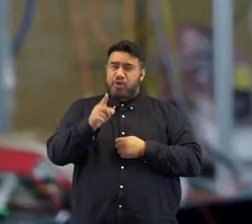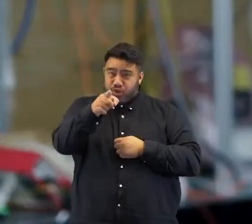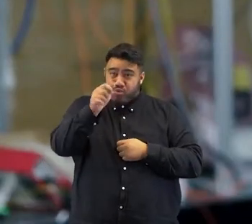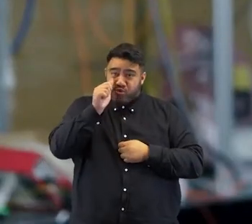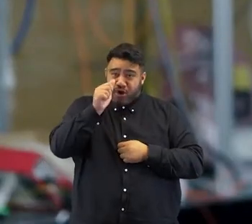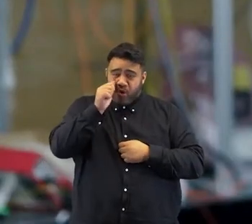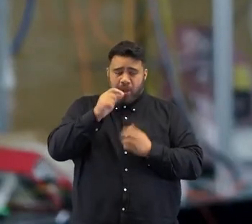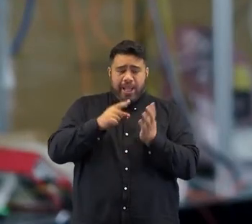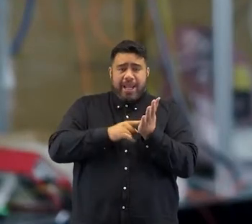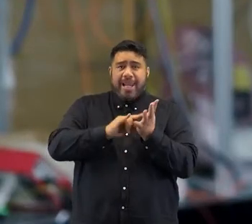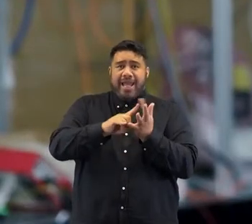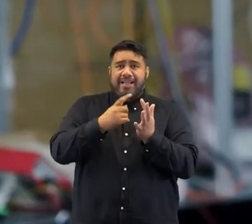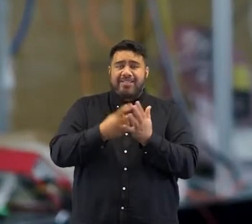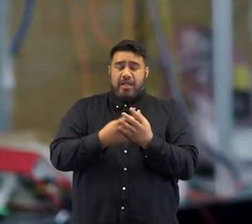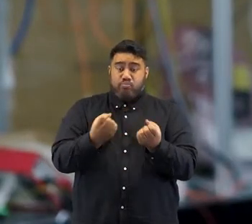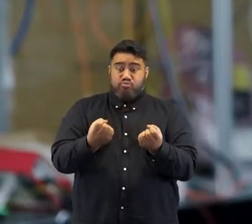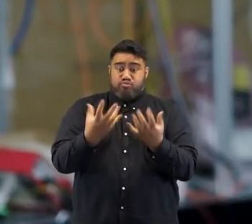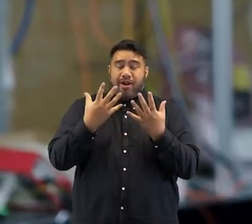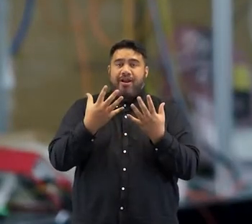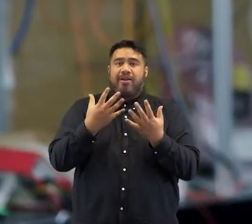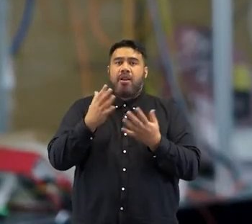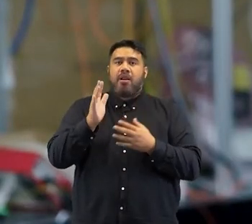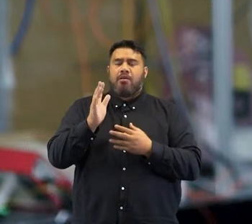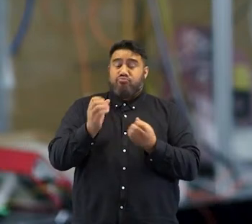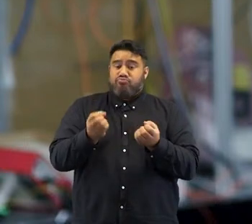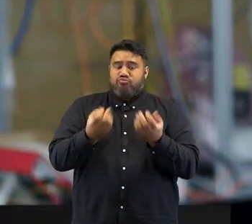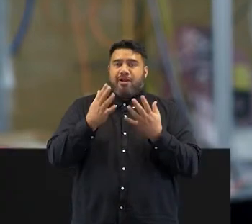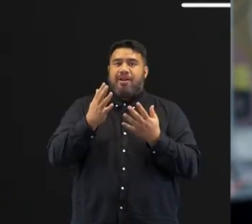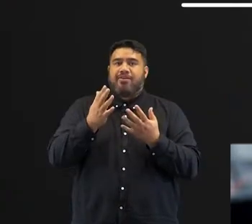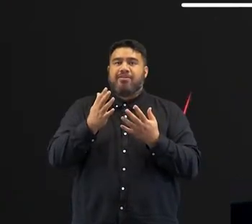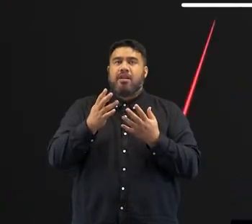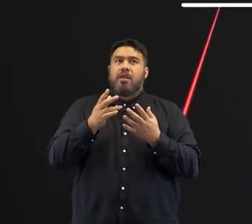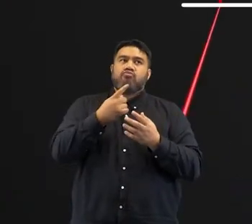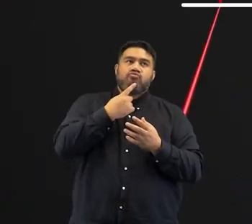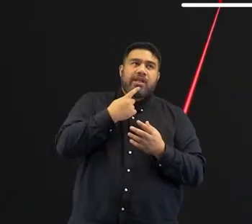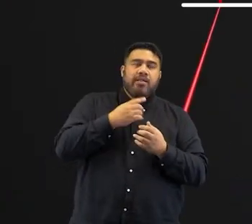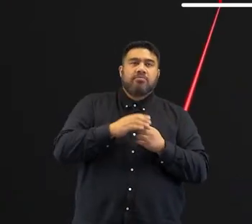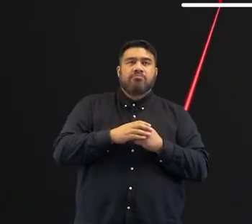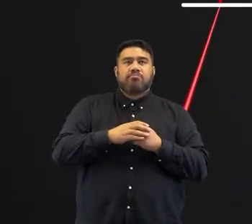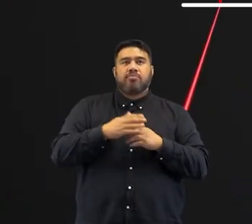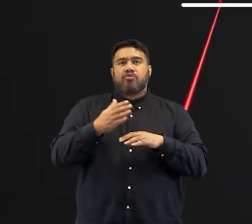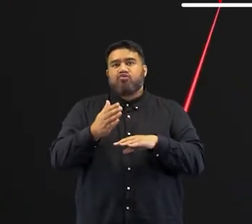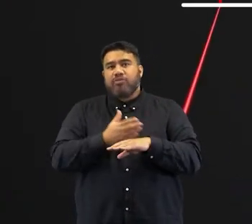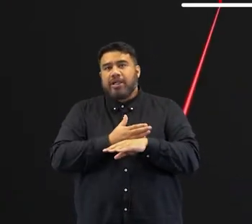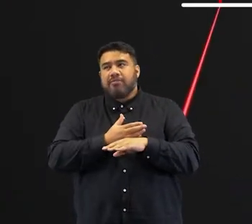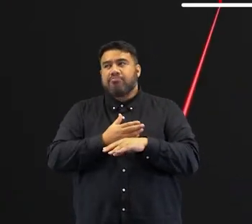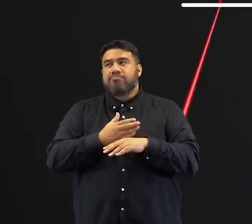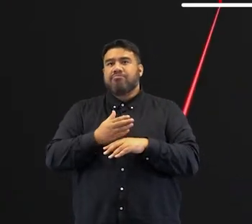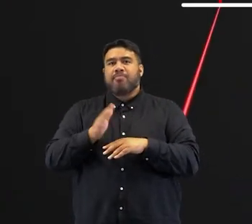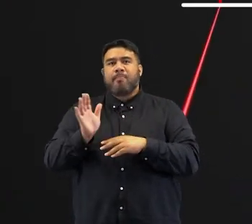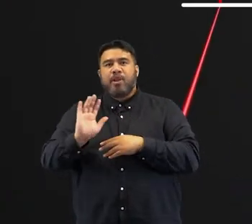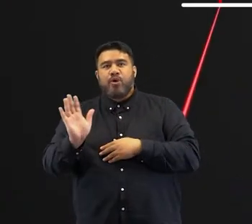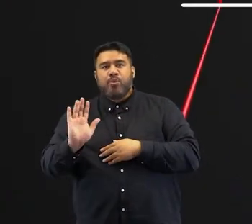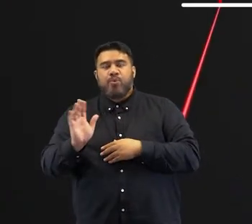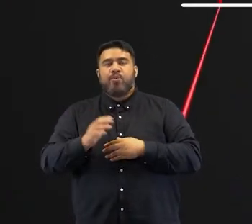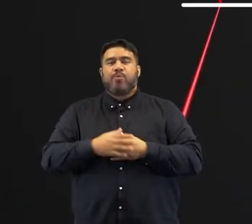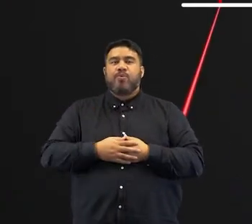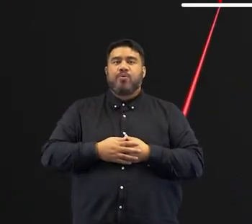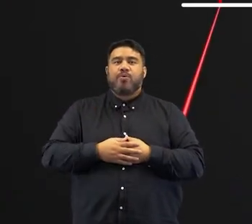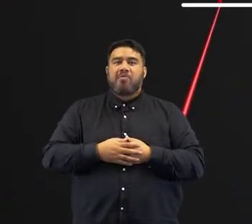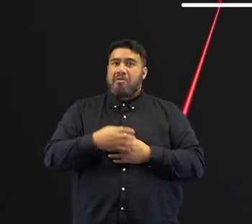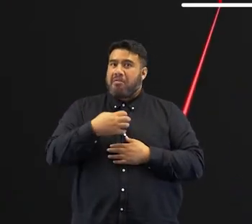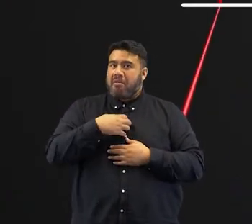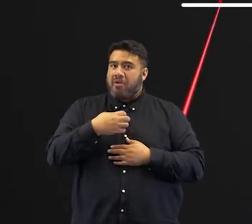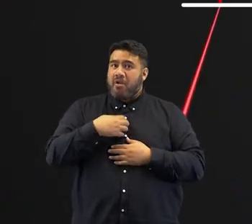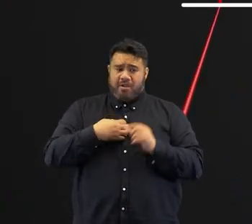about almost all of us know about lasers is that they emit very pure colors. Red laser is red, green laser is green, blue laser is blue, and so on